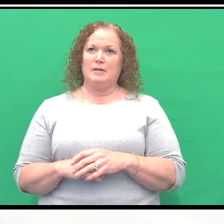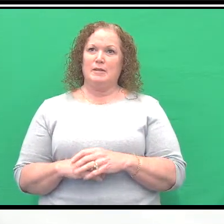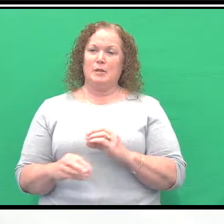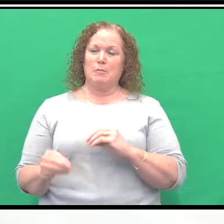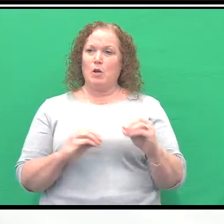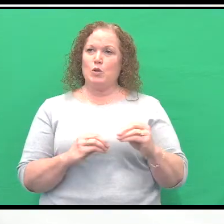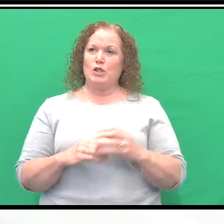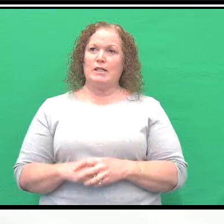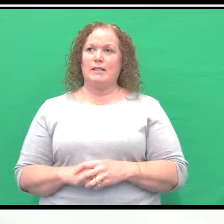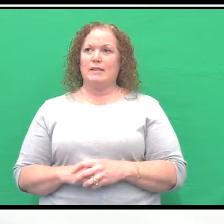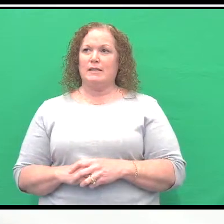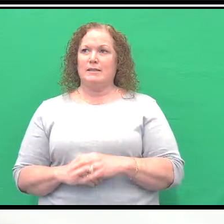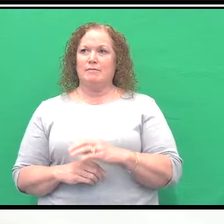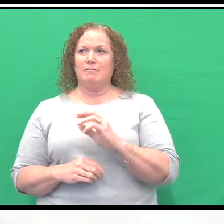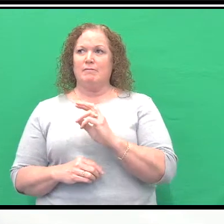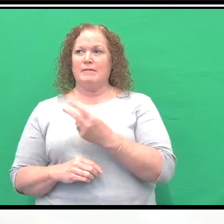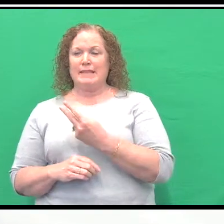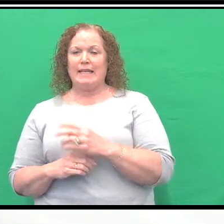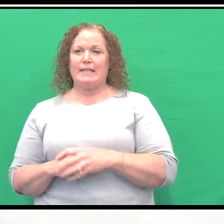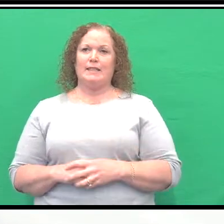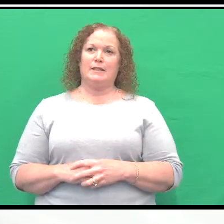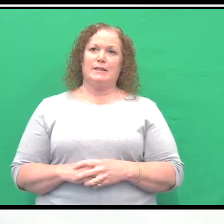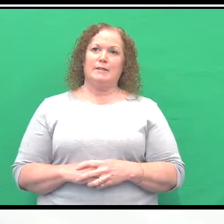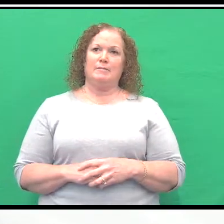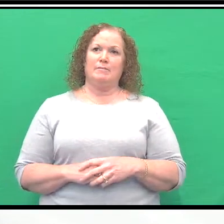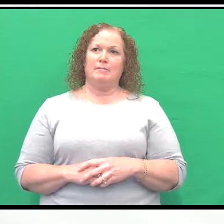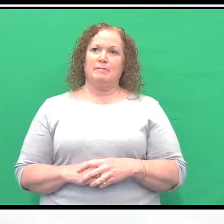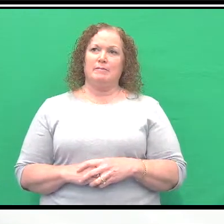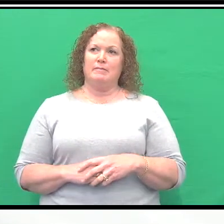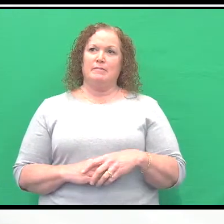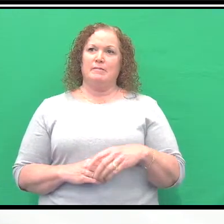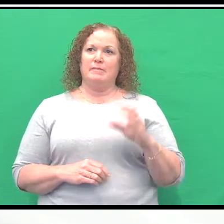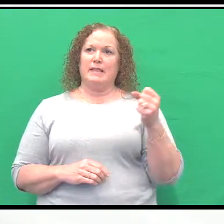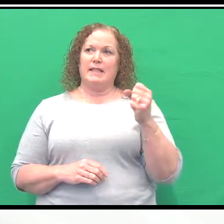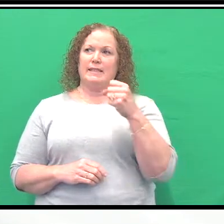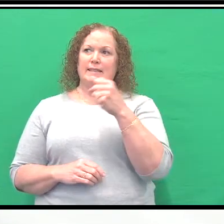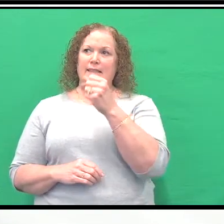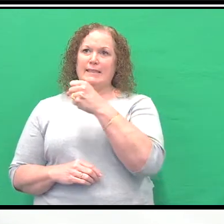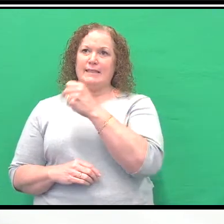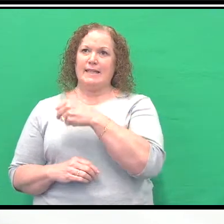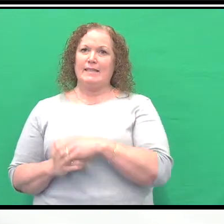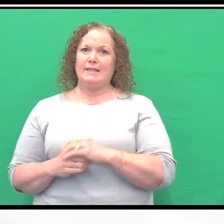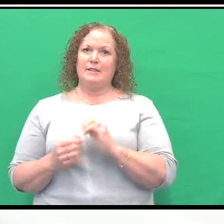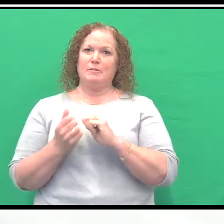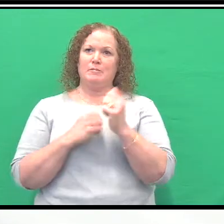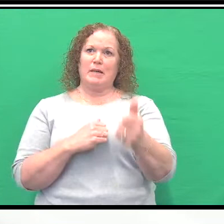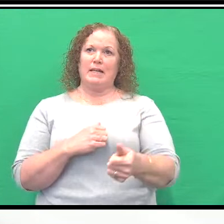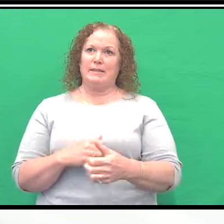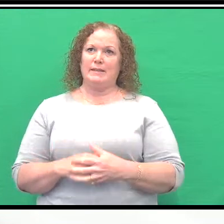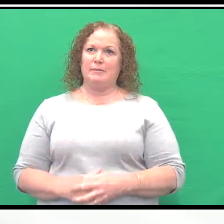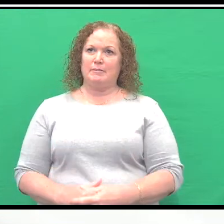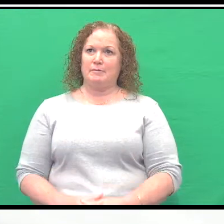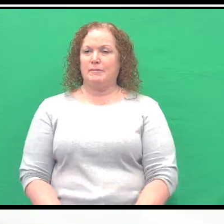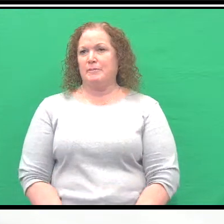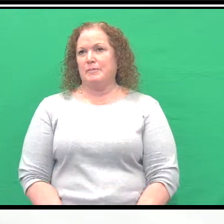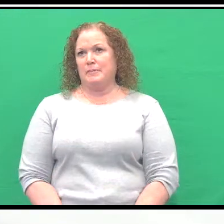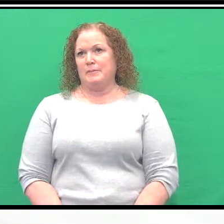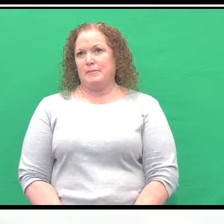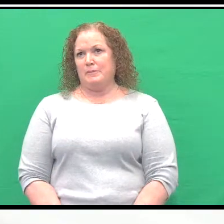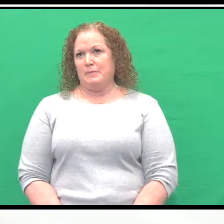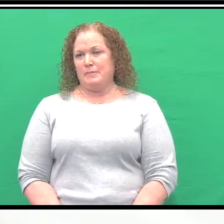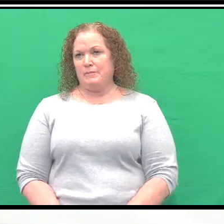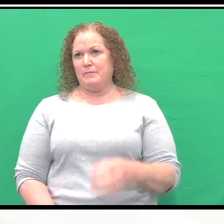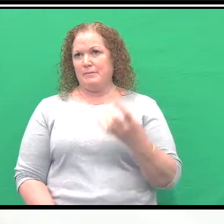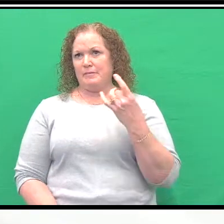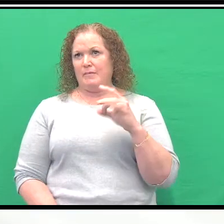second? Second. Okay, all in favor? Aye. Aye. Motion passes. Item 18